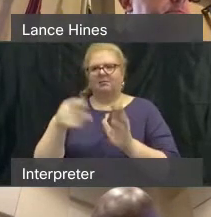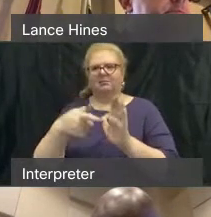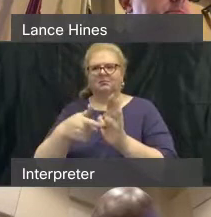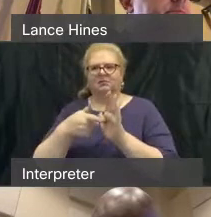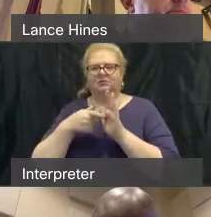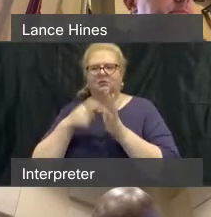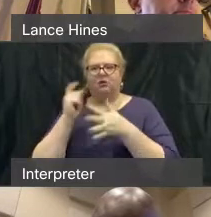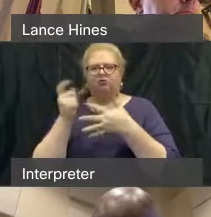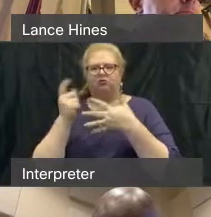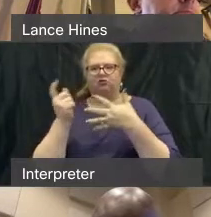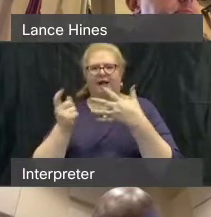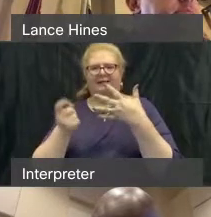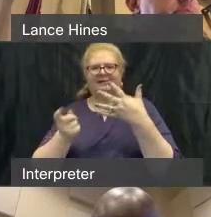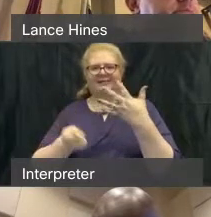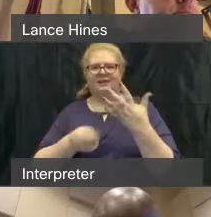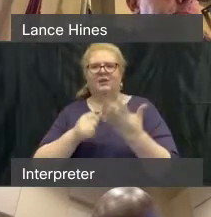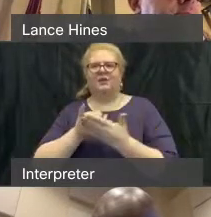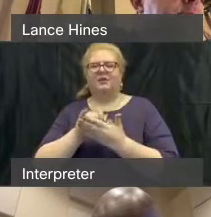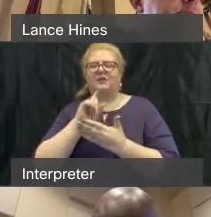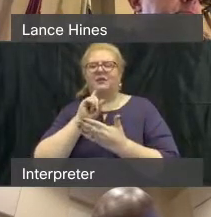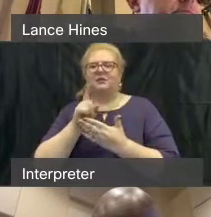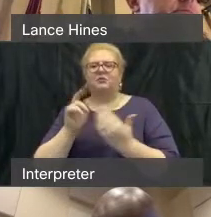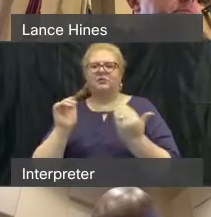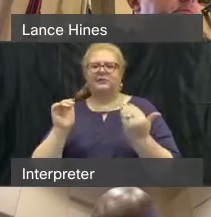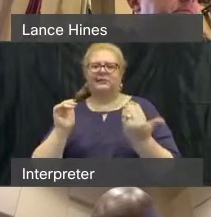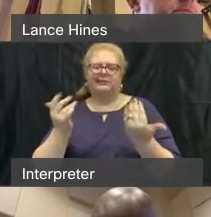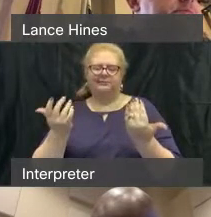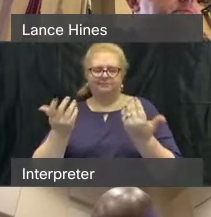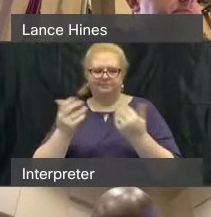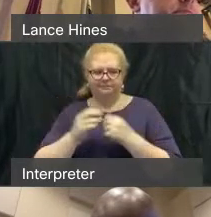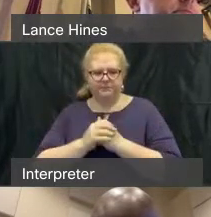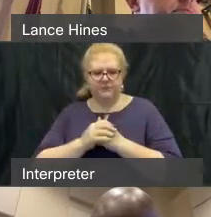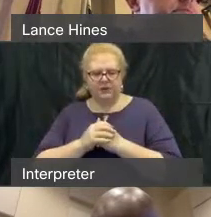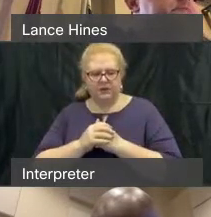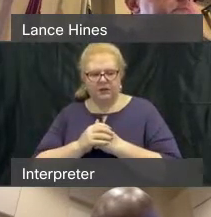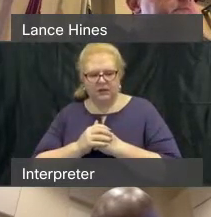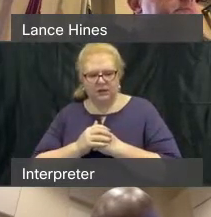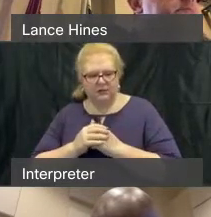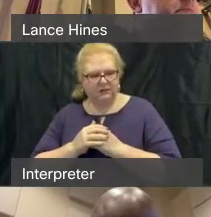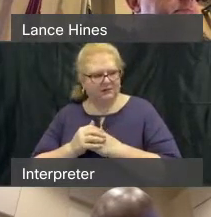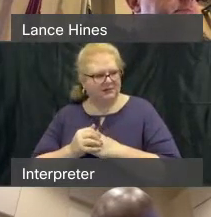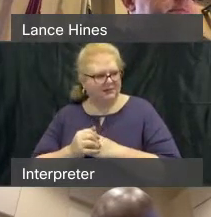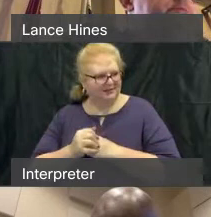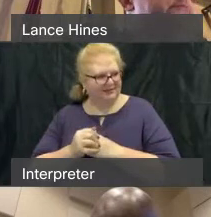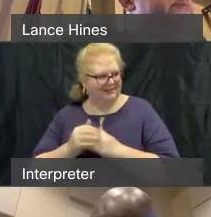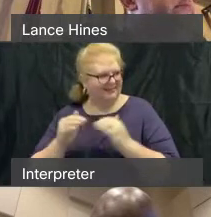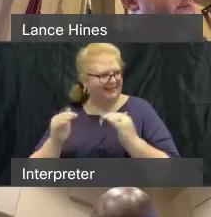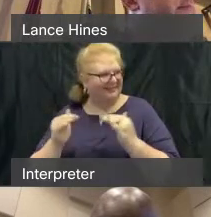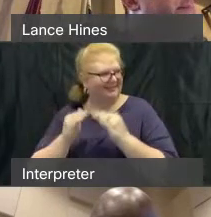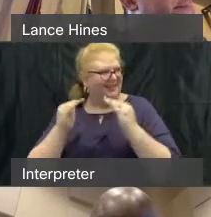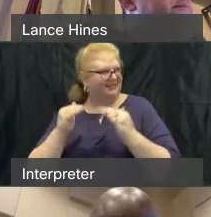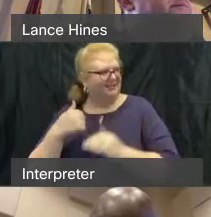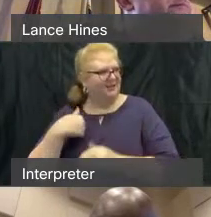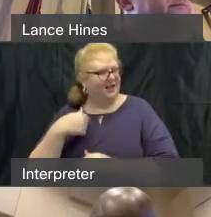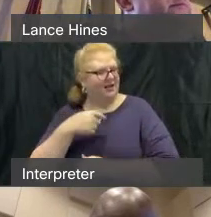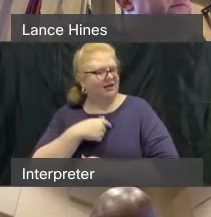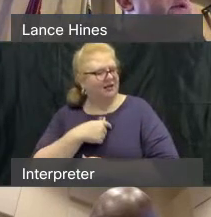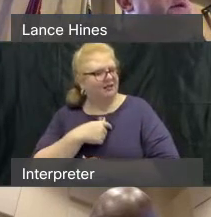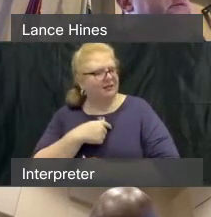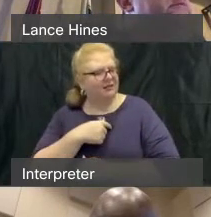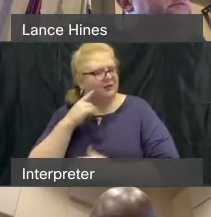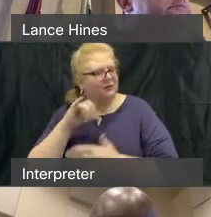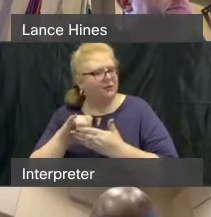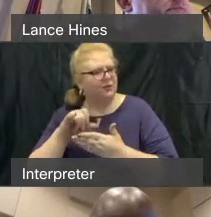really, really justifies us picking the areas that we're picking for targeted financing. We couldn't use NSP 1 or